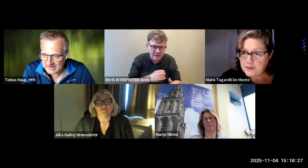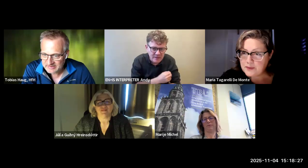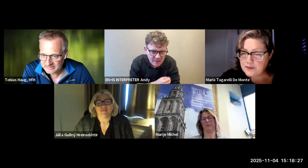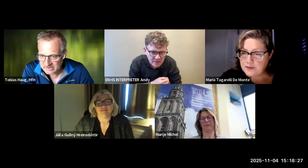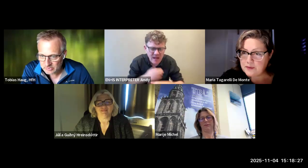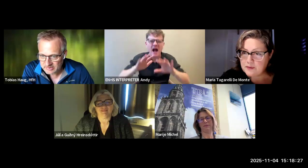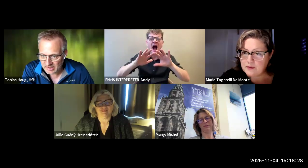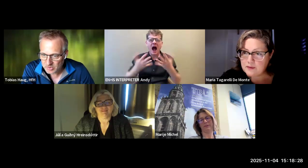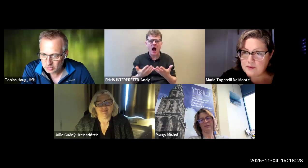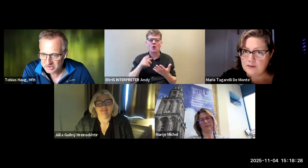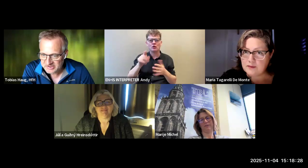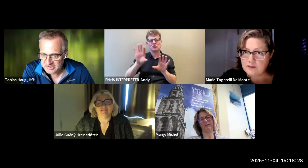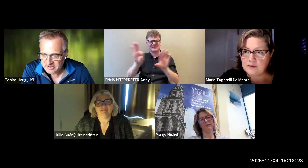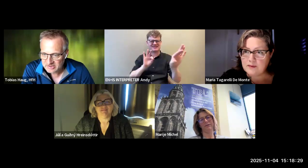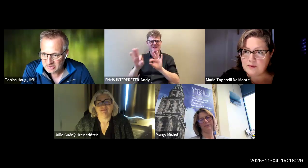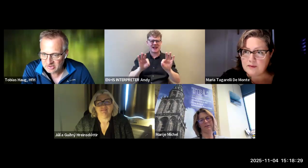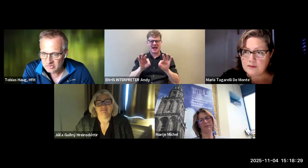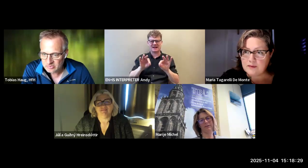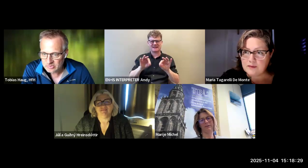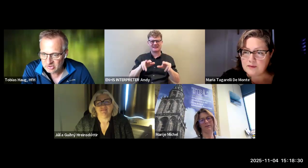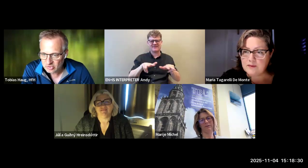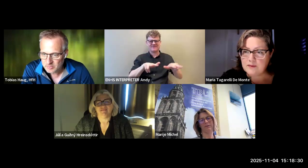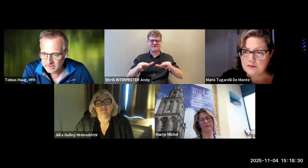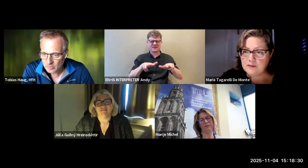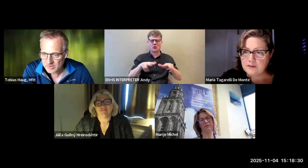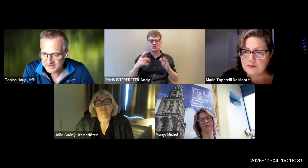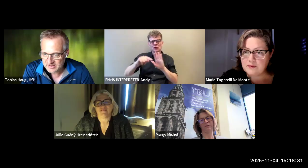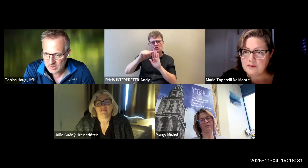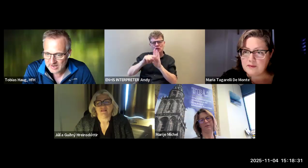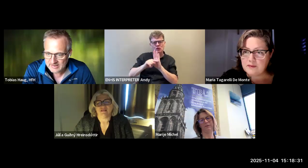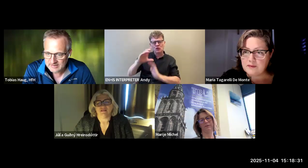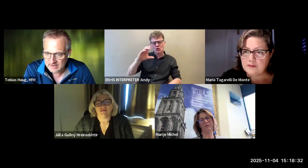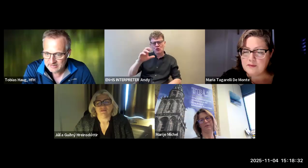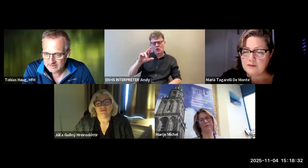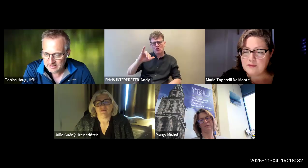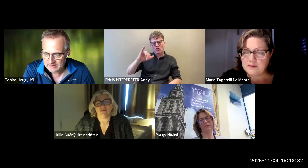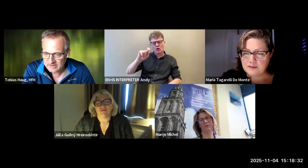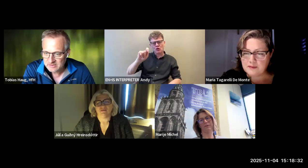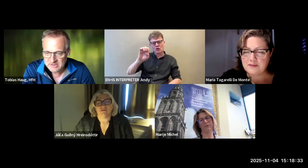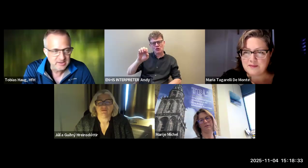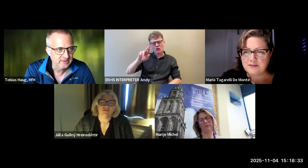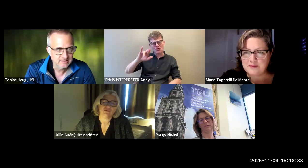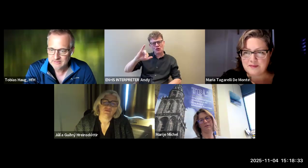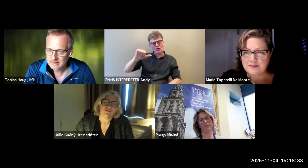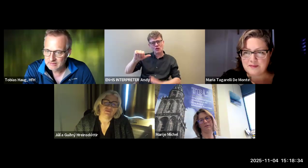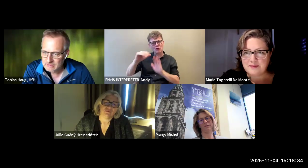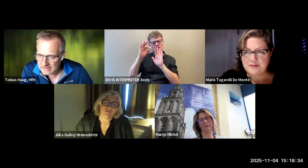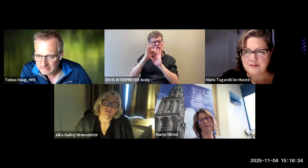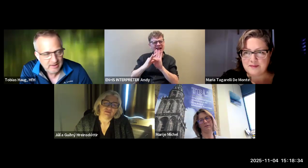you select the videos, and what criteria did you use to determine whether they were at an